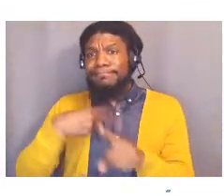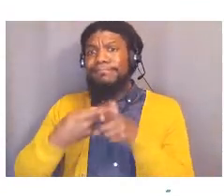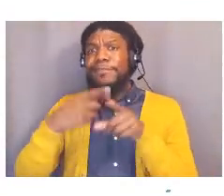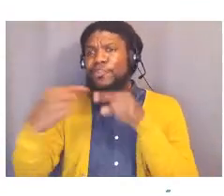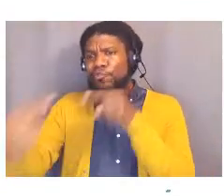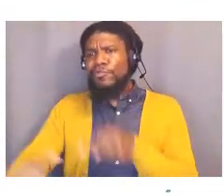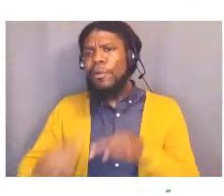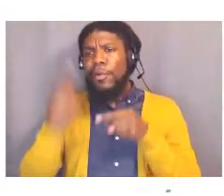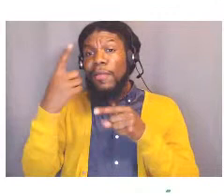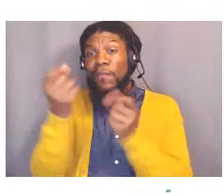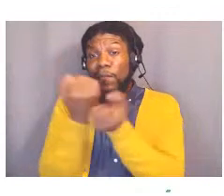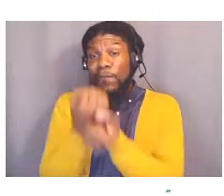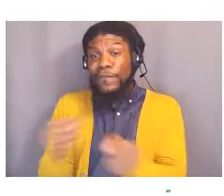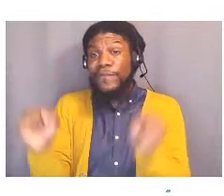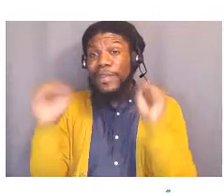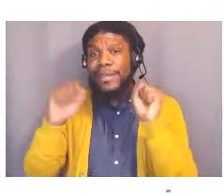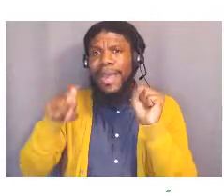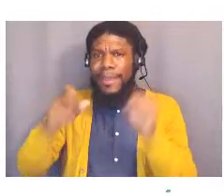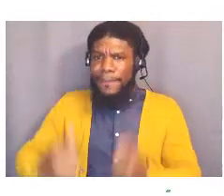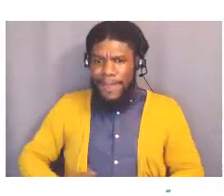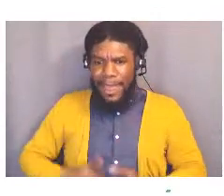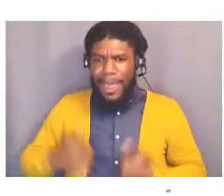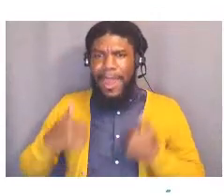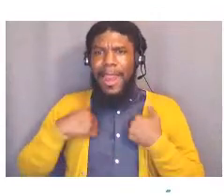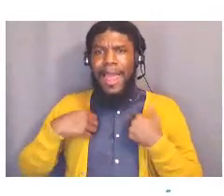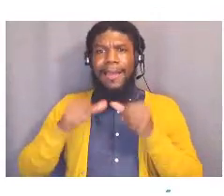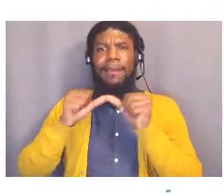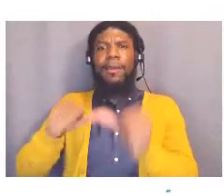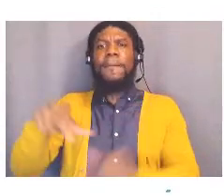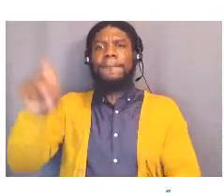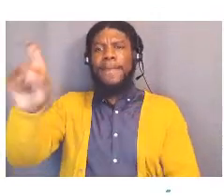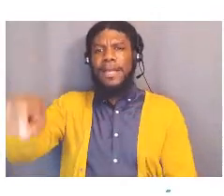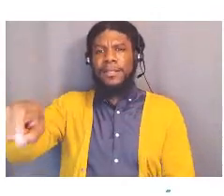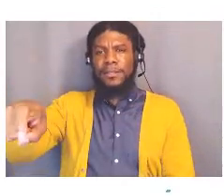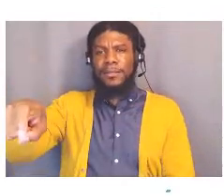for freedom alive.